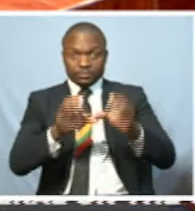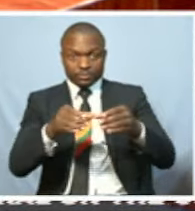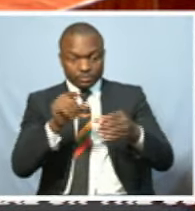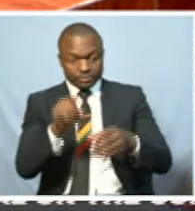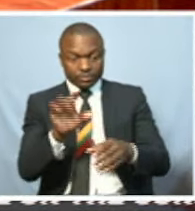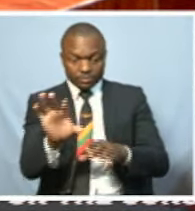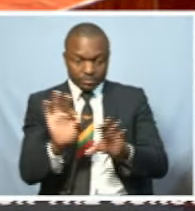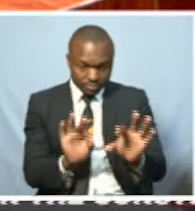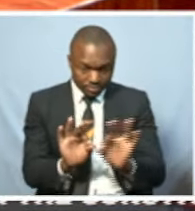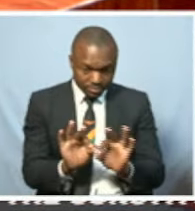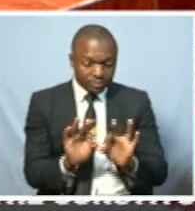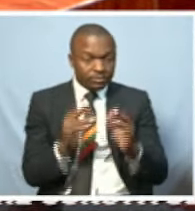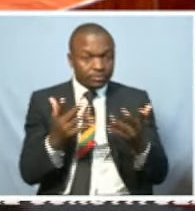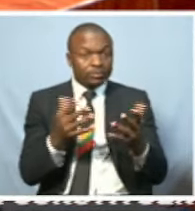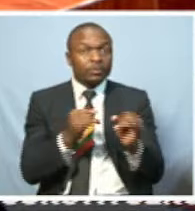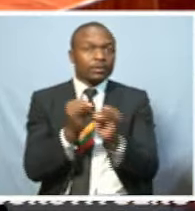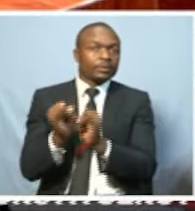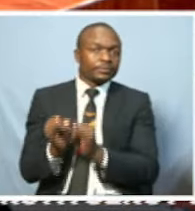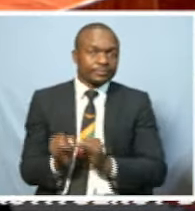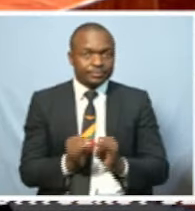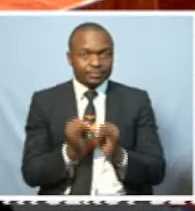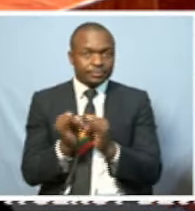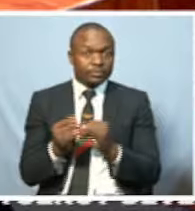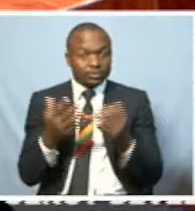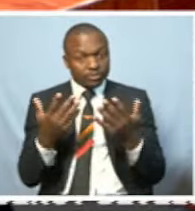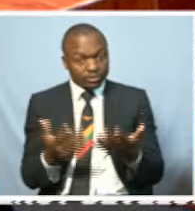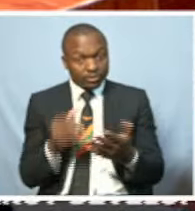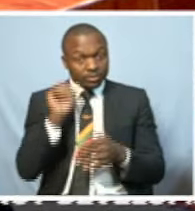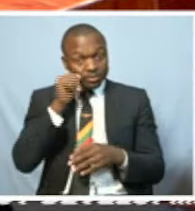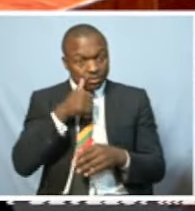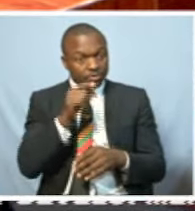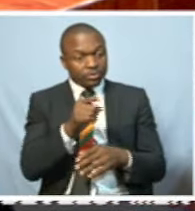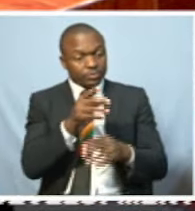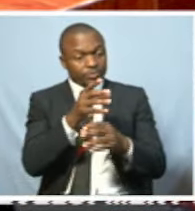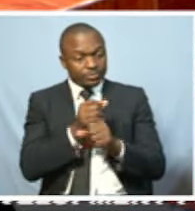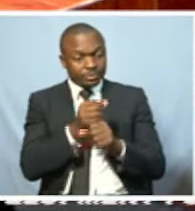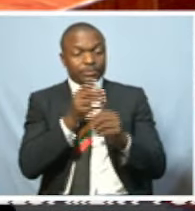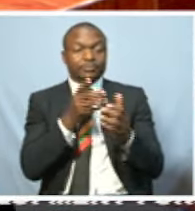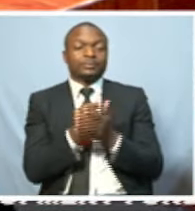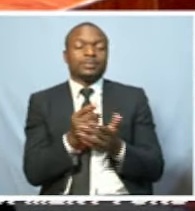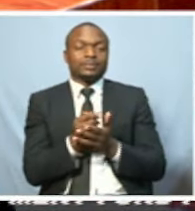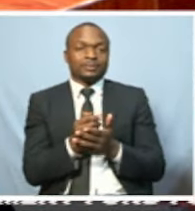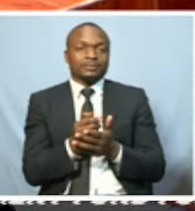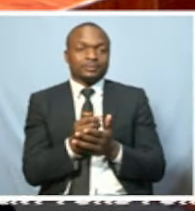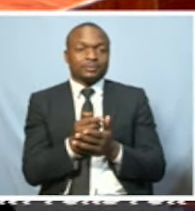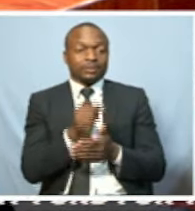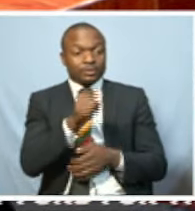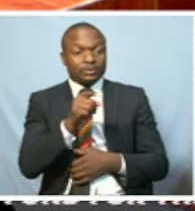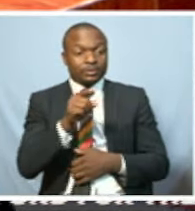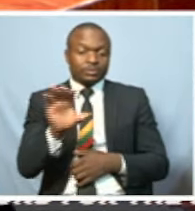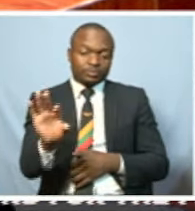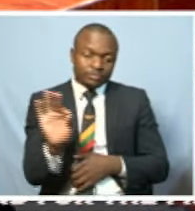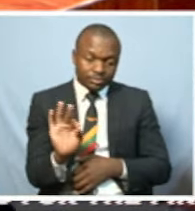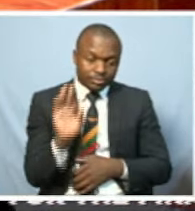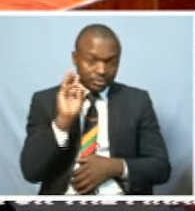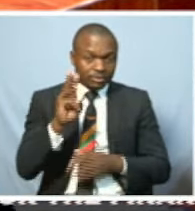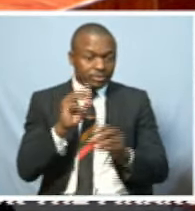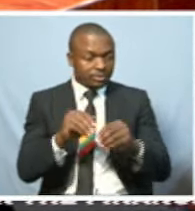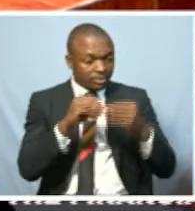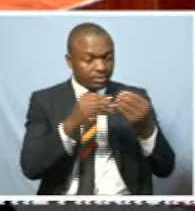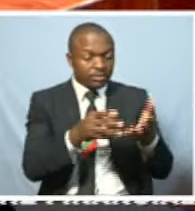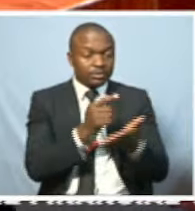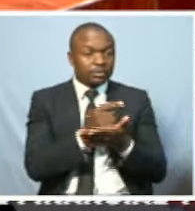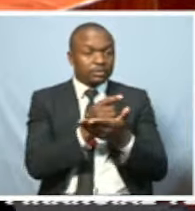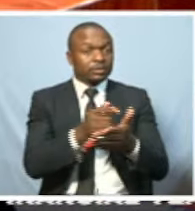to implement tomorrow. If you received funding from the ministry, you are the ones who choose whether you are going to give grants next